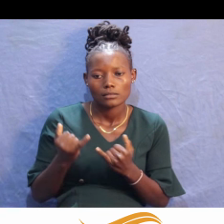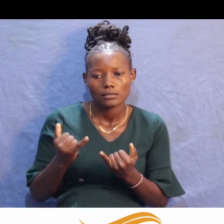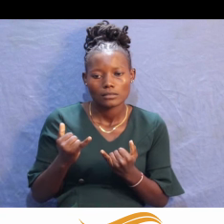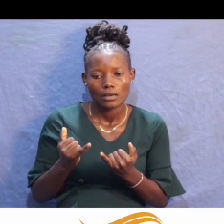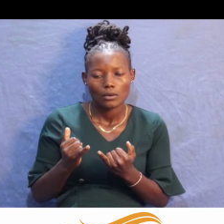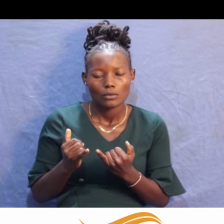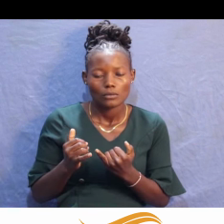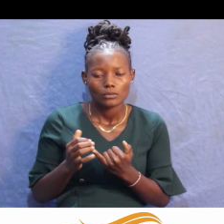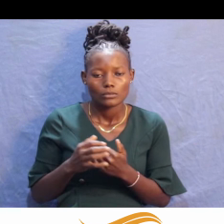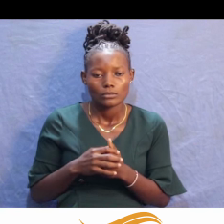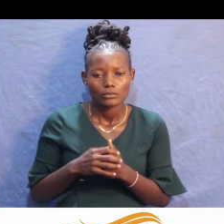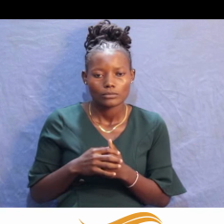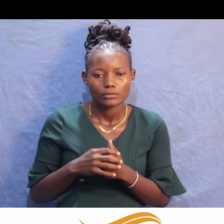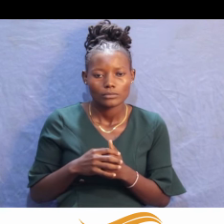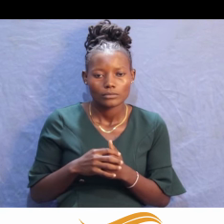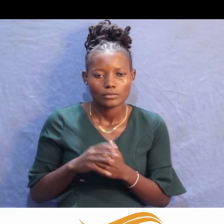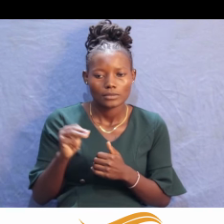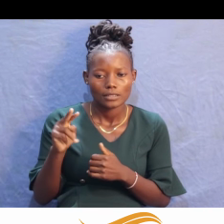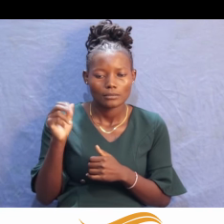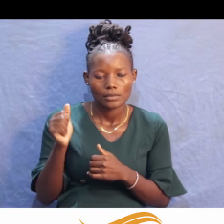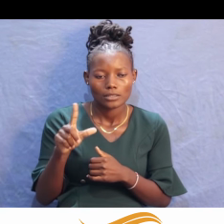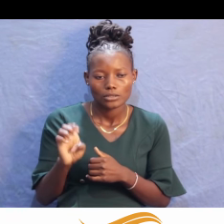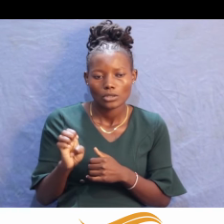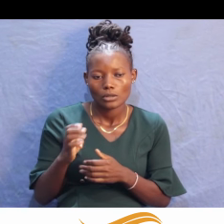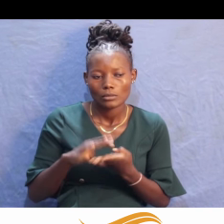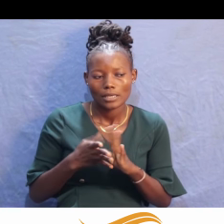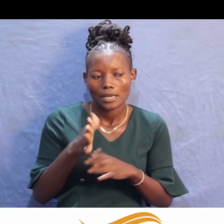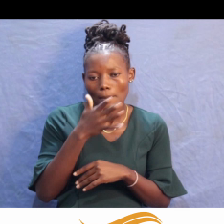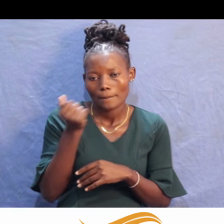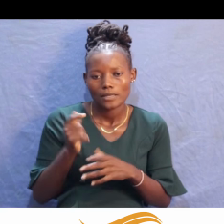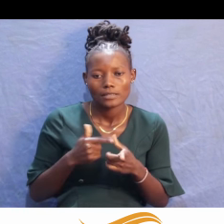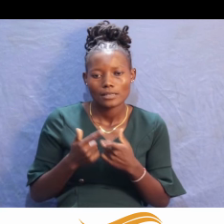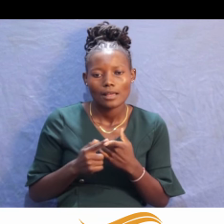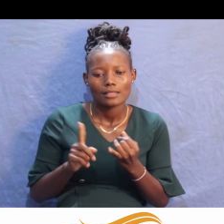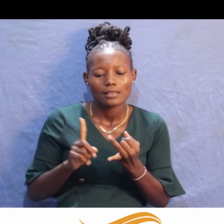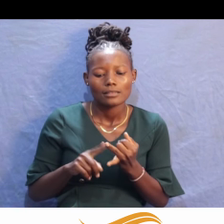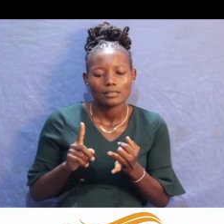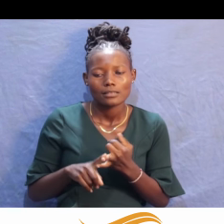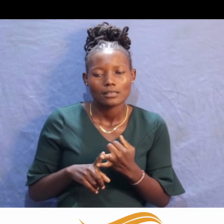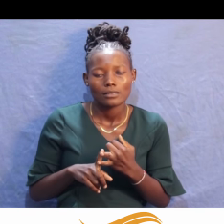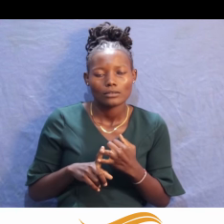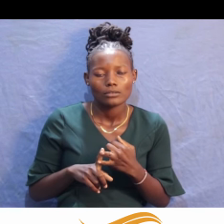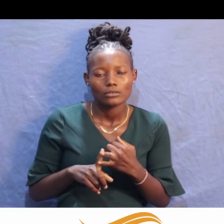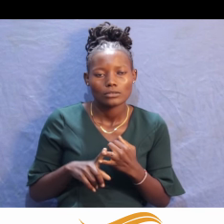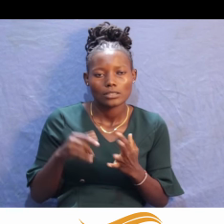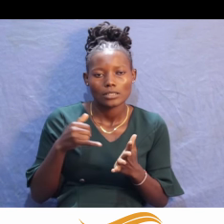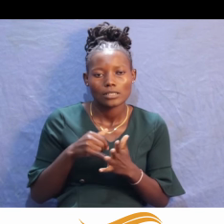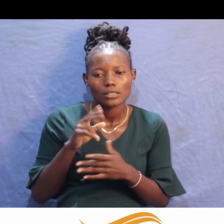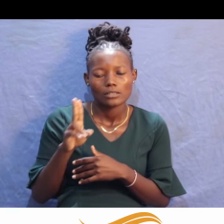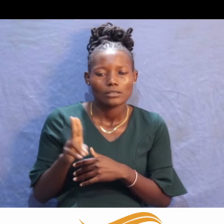flow to. The muscle utilizes it better. Then the second goal is the muscle itself that you're